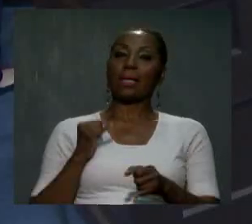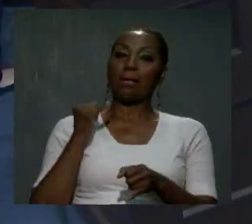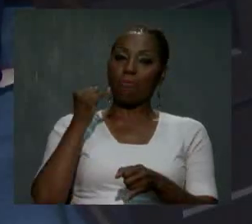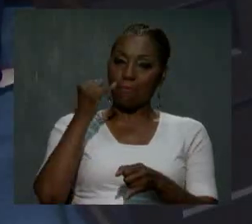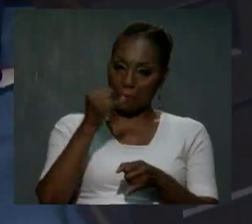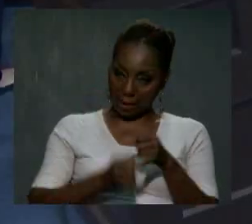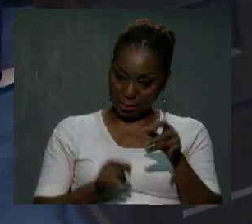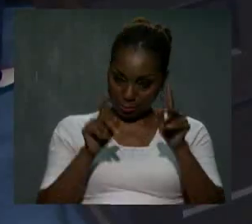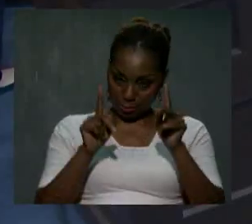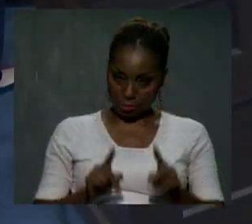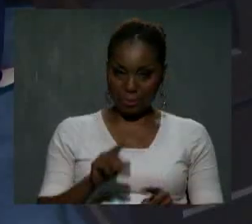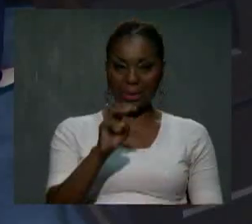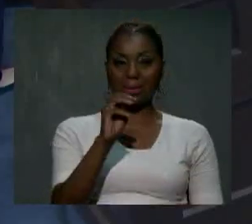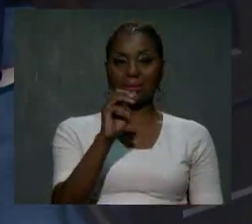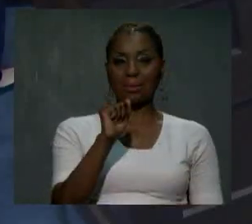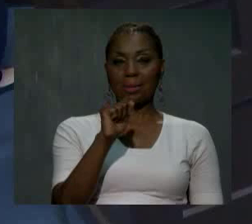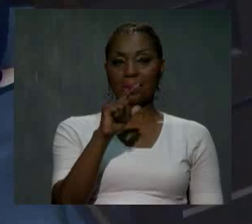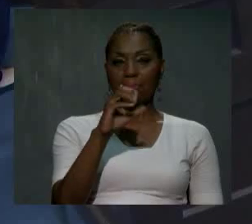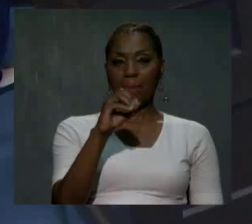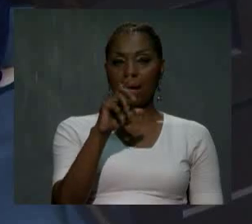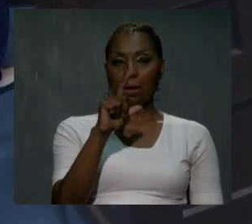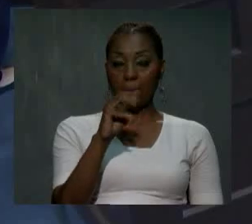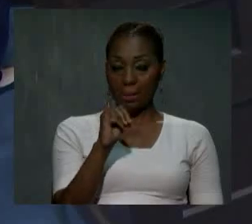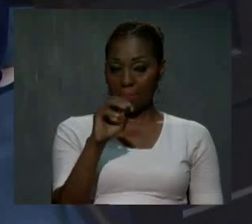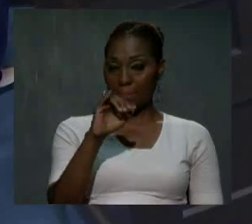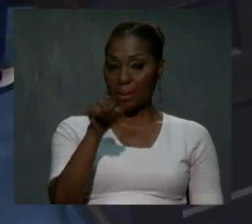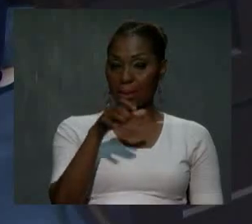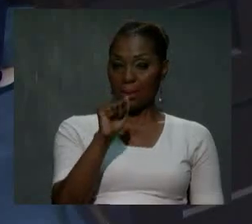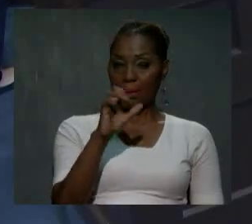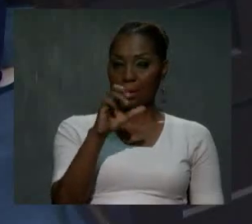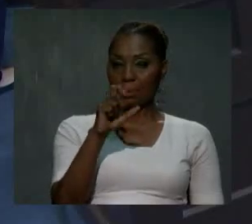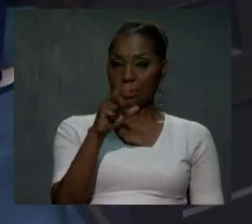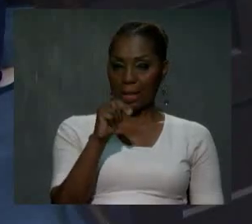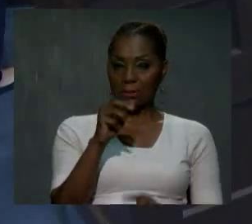is Malcolm Jackson from Williams Traditional Magnet School.